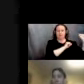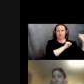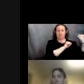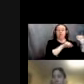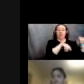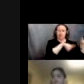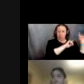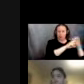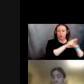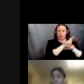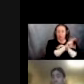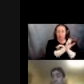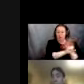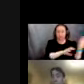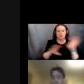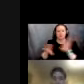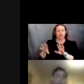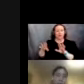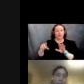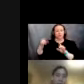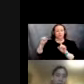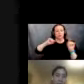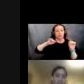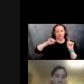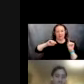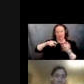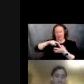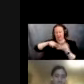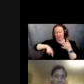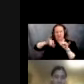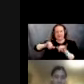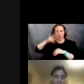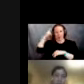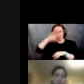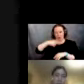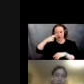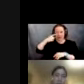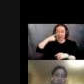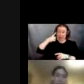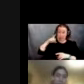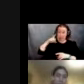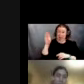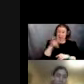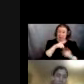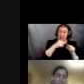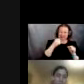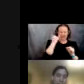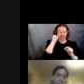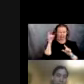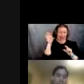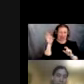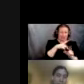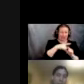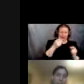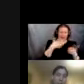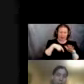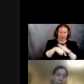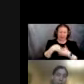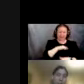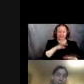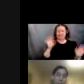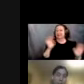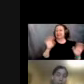back to Japan on pain of death, they decided to stay and create families and, you